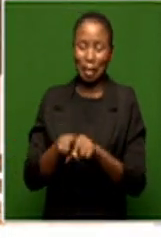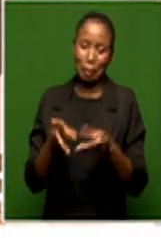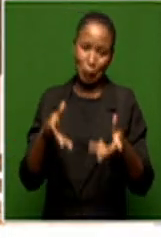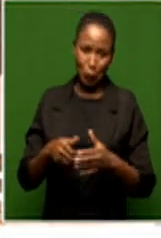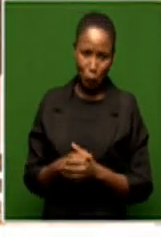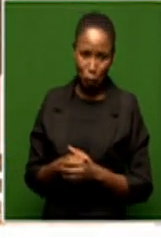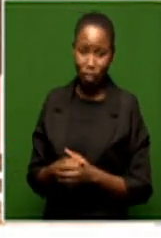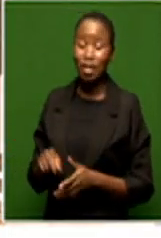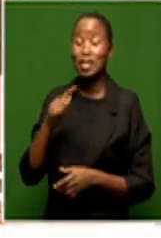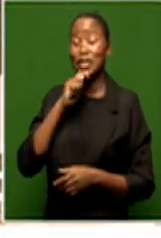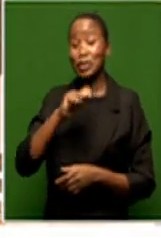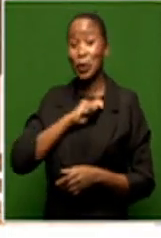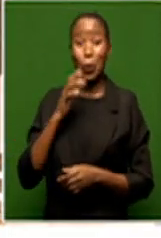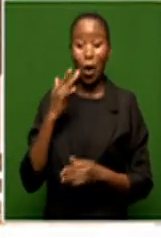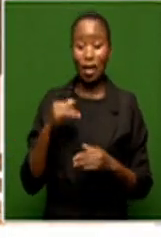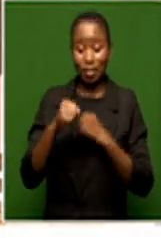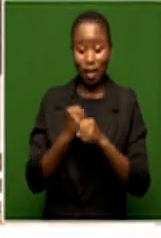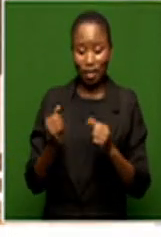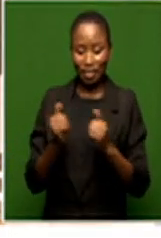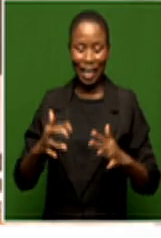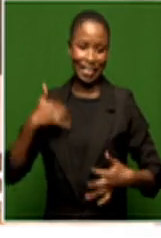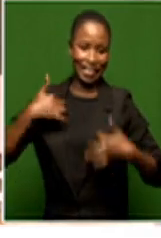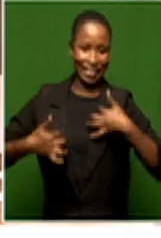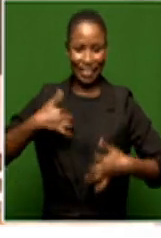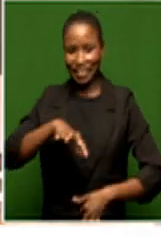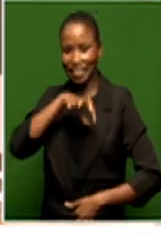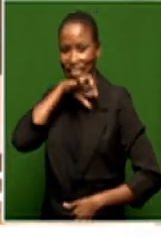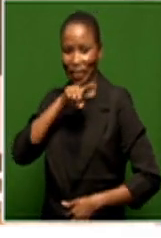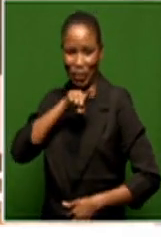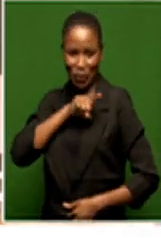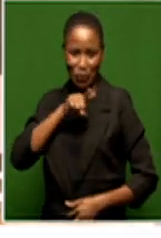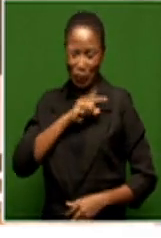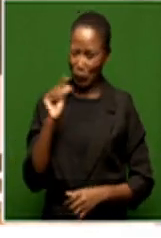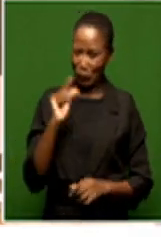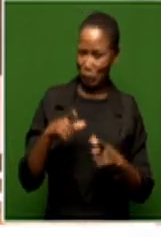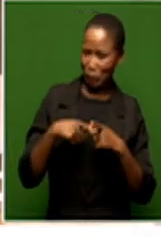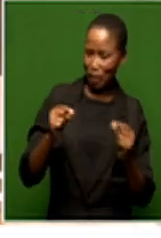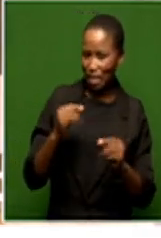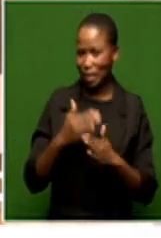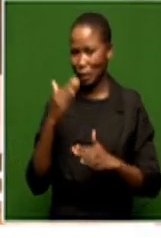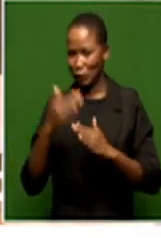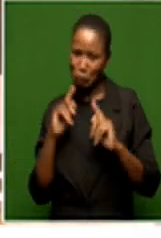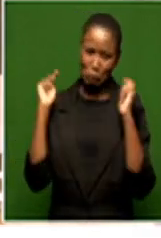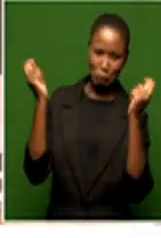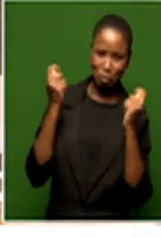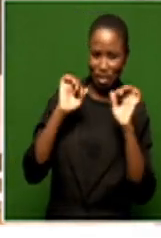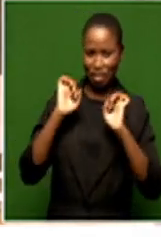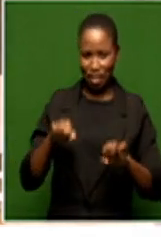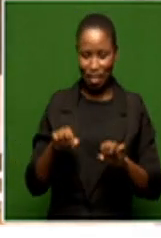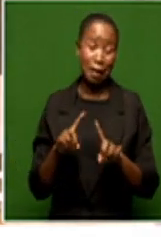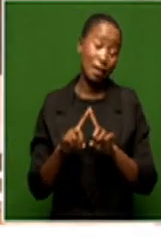very excited to be matriculants, ready to complete our final year, ready to do tradition, so on. And I